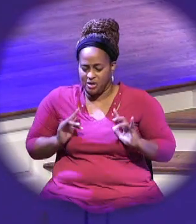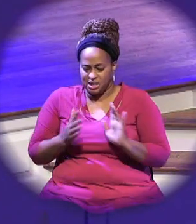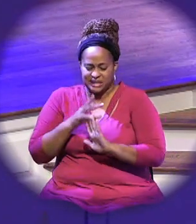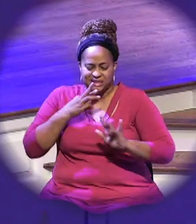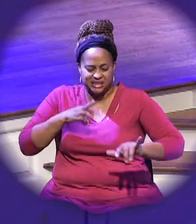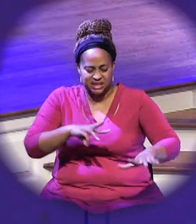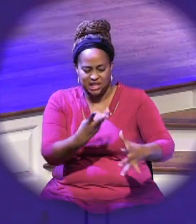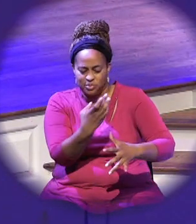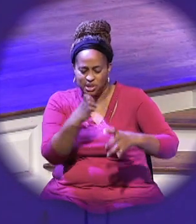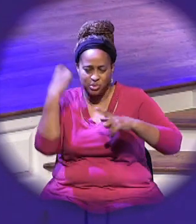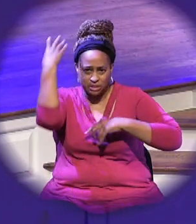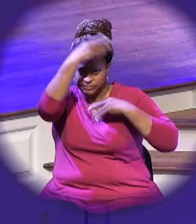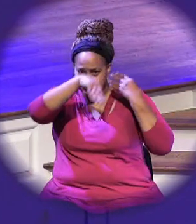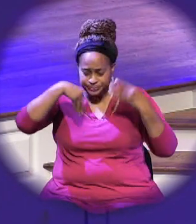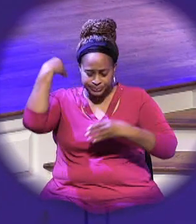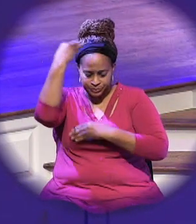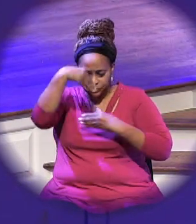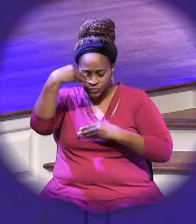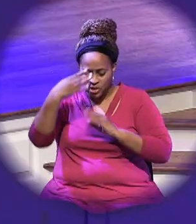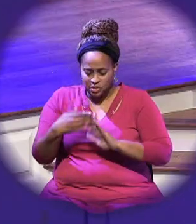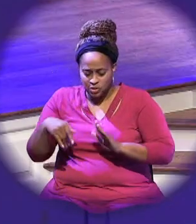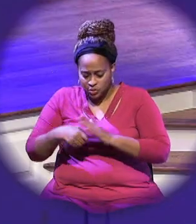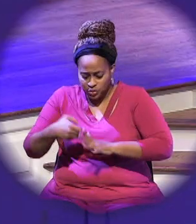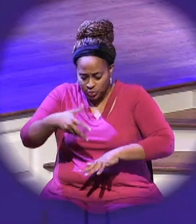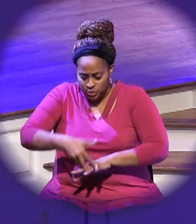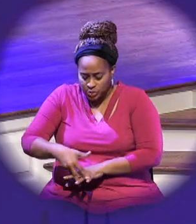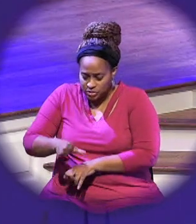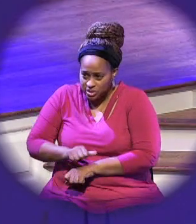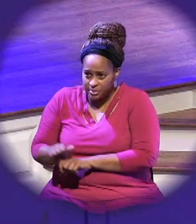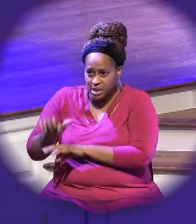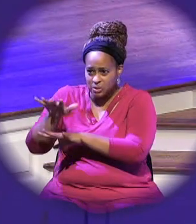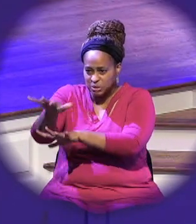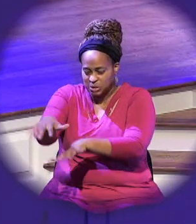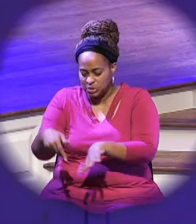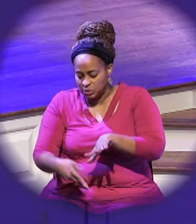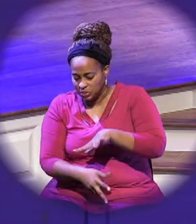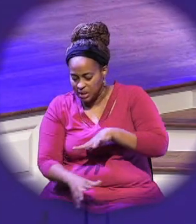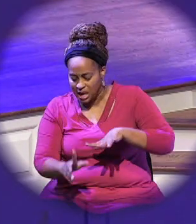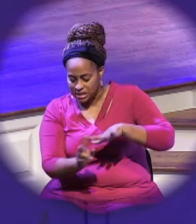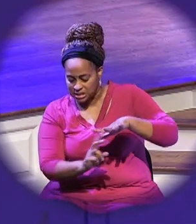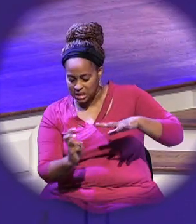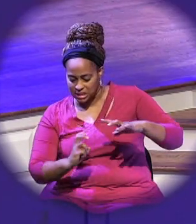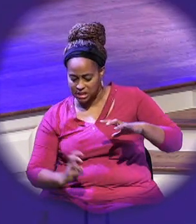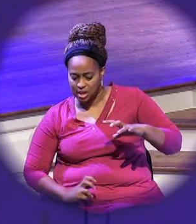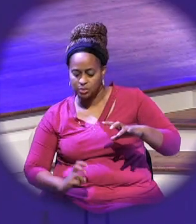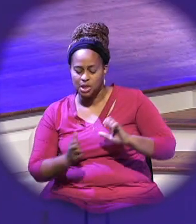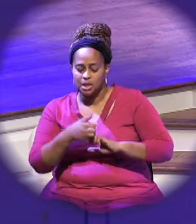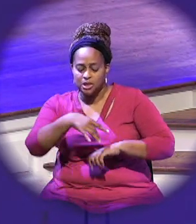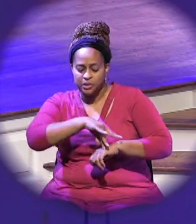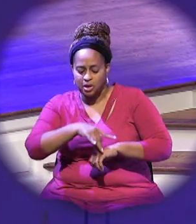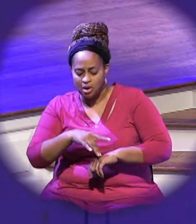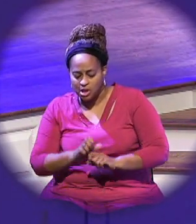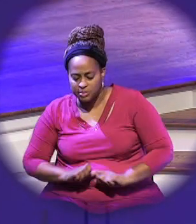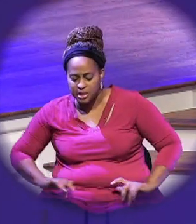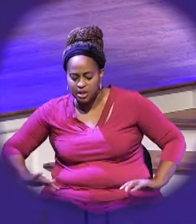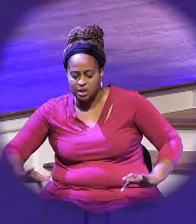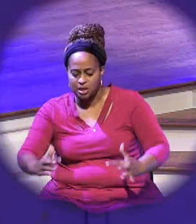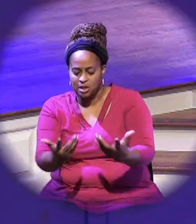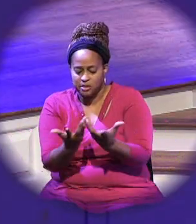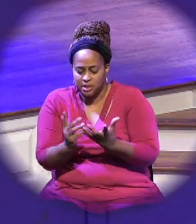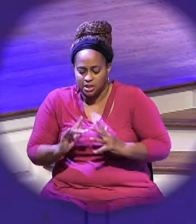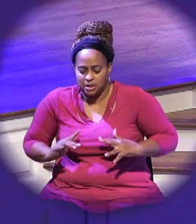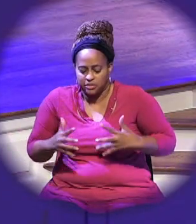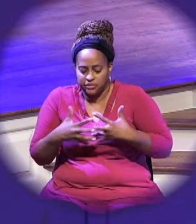wrapped around my head. To the roots of the mountains, I sank down. The earth beneath barred me in